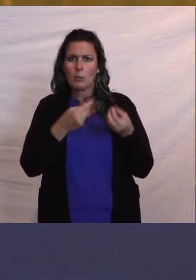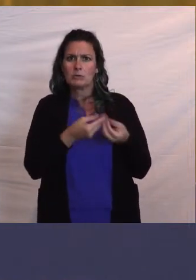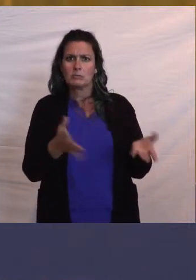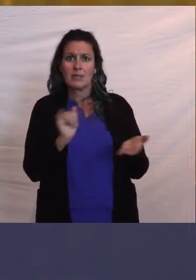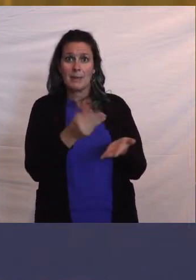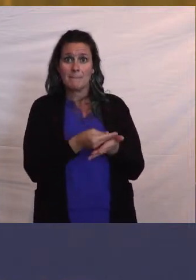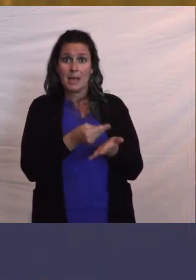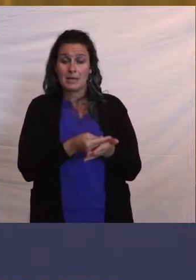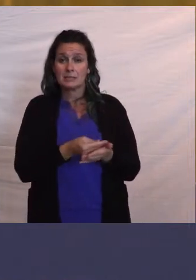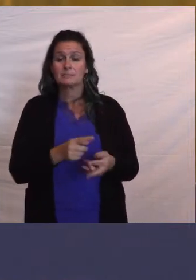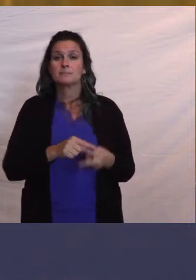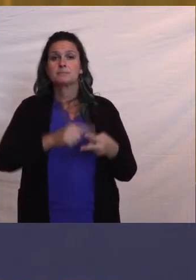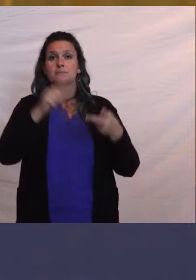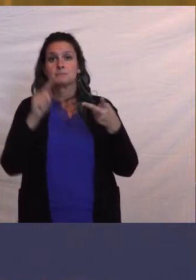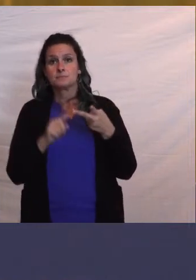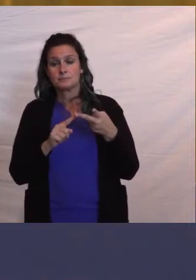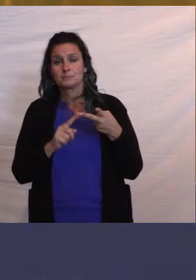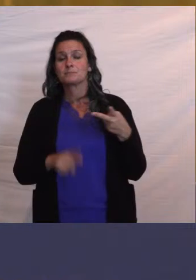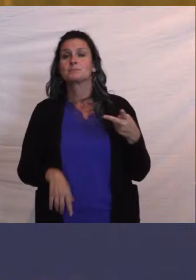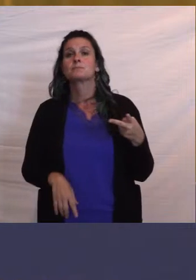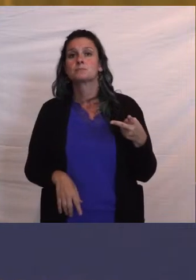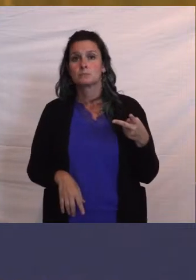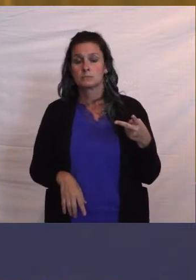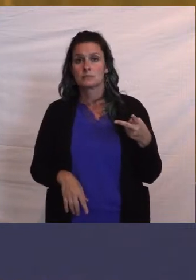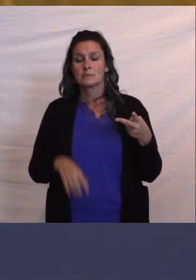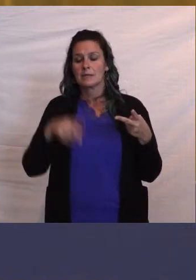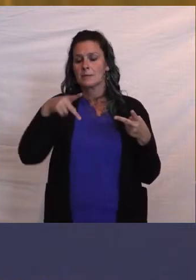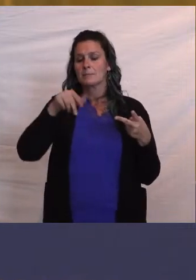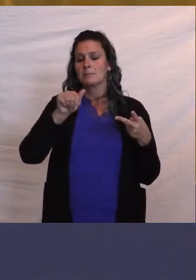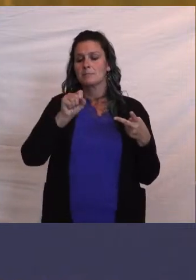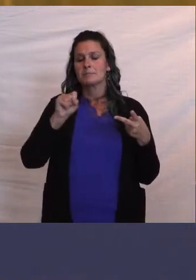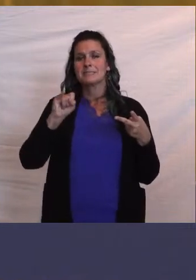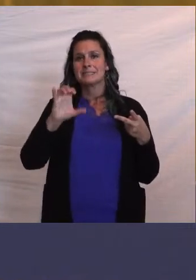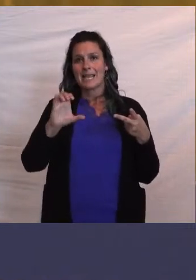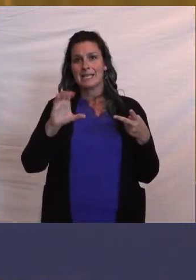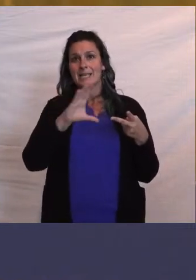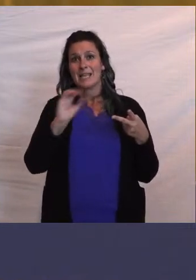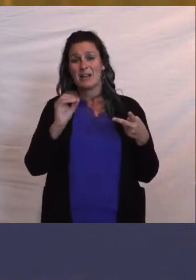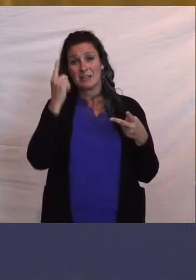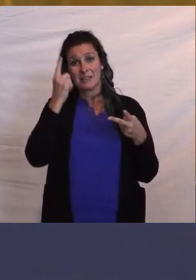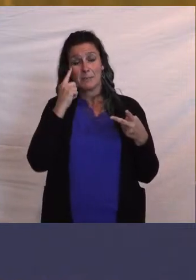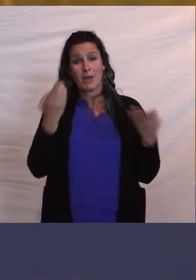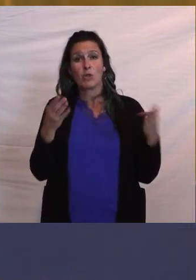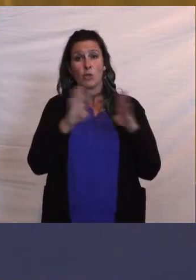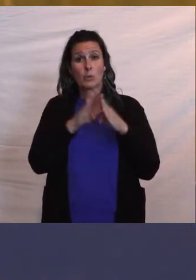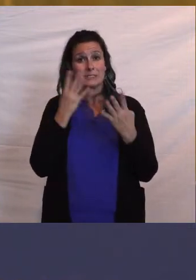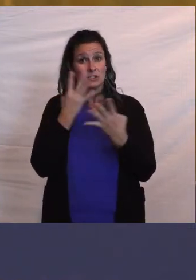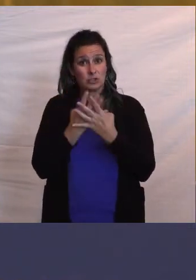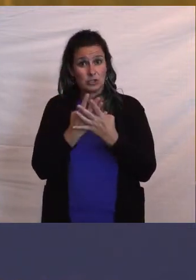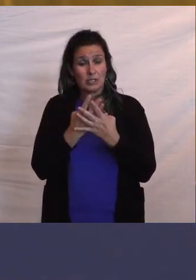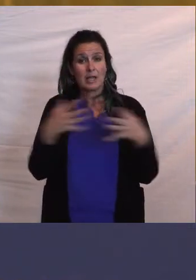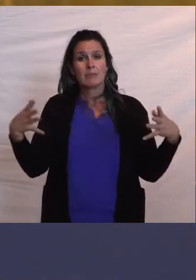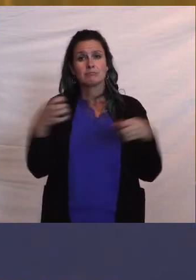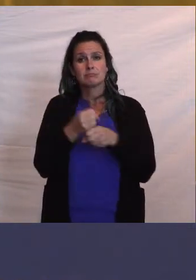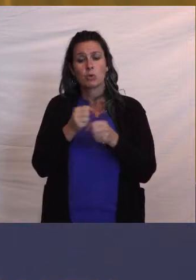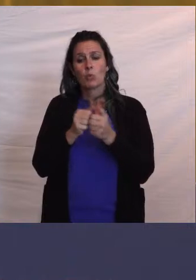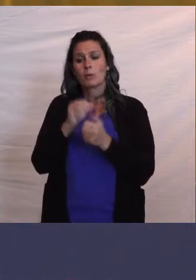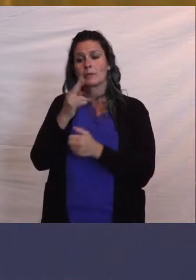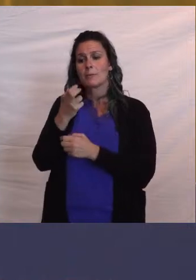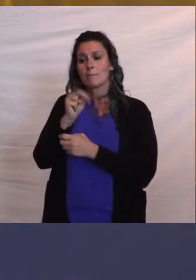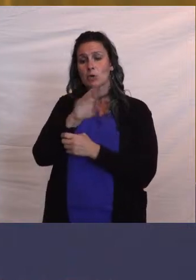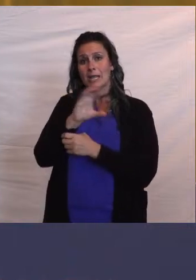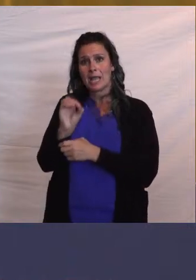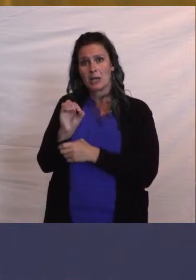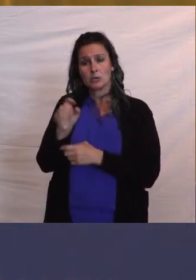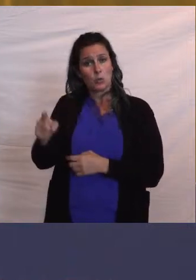available? And a question from Leah Mishkin. Passaic County is considering closing its jail and potentially consolidating with Bergen County. What